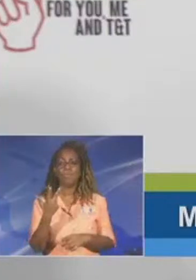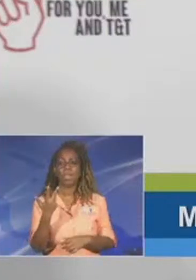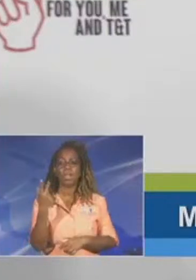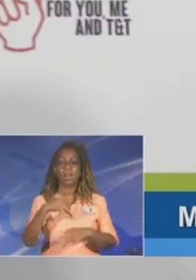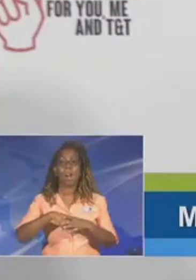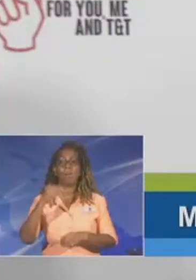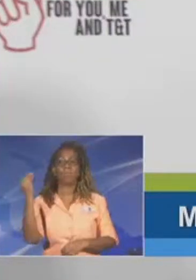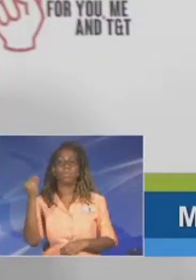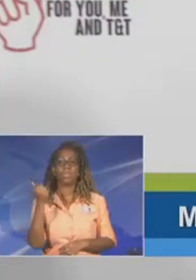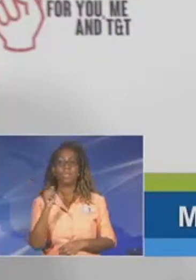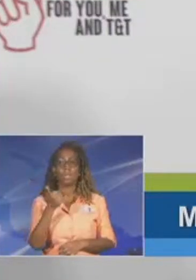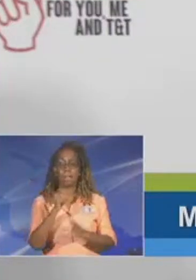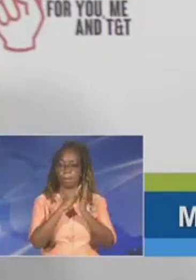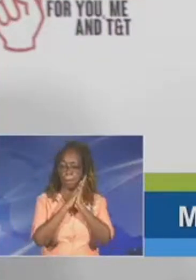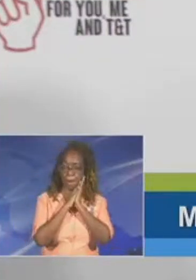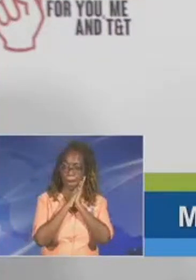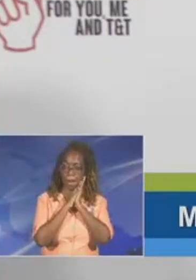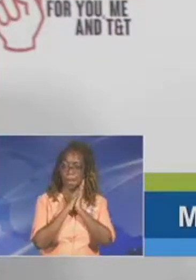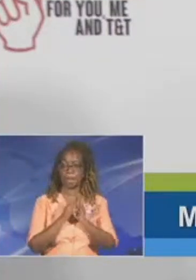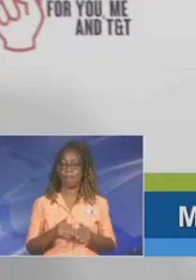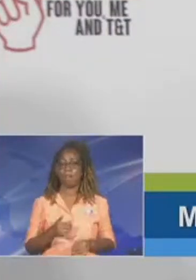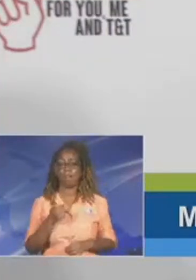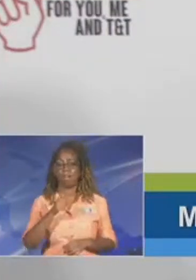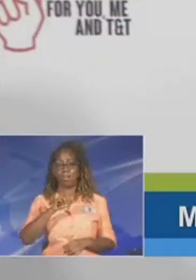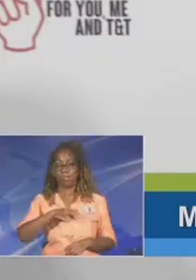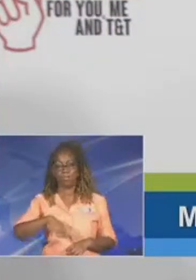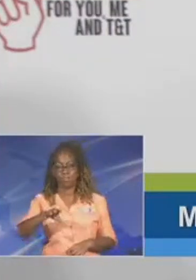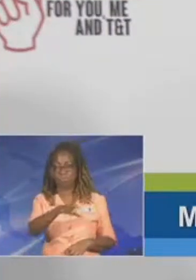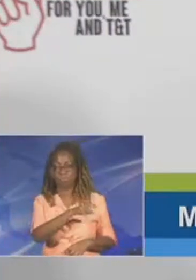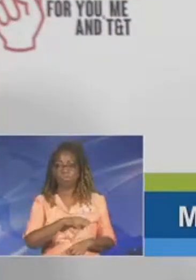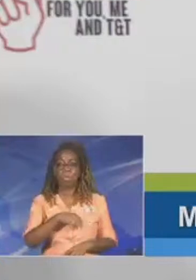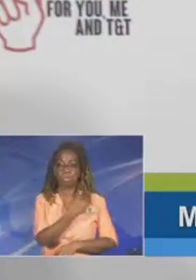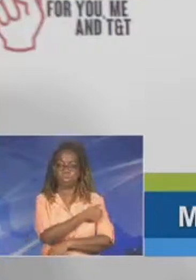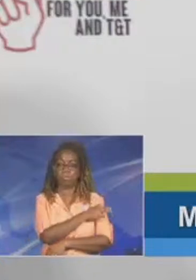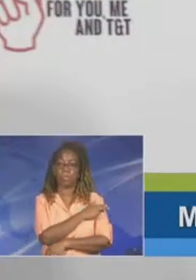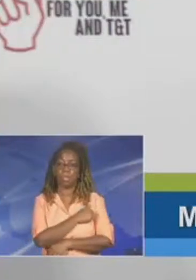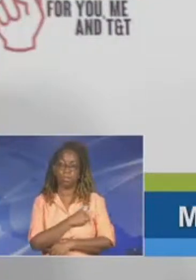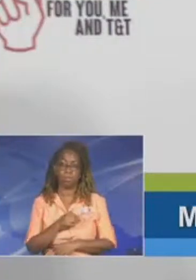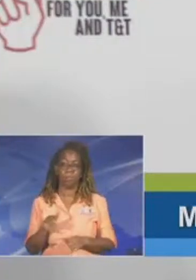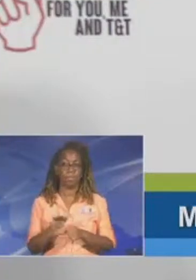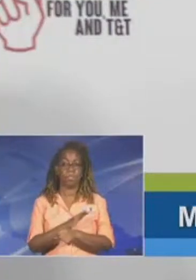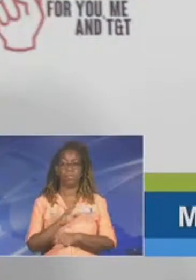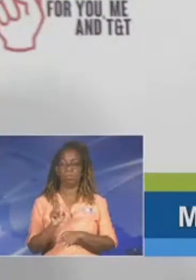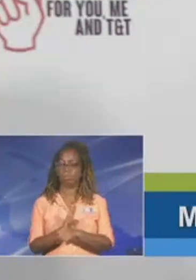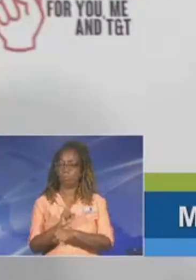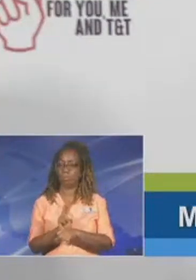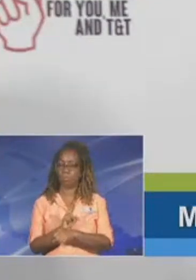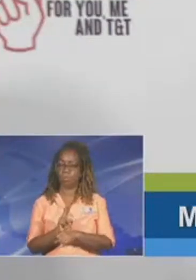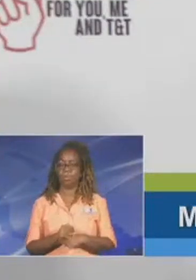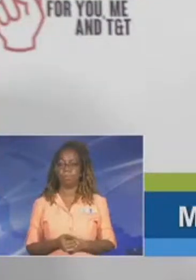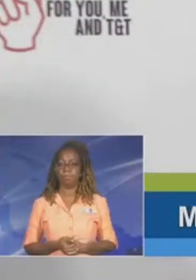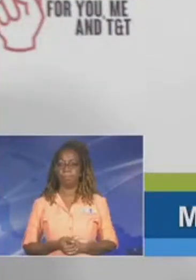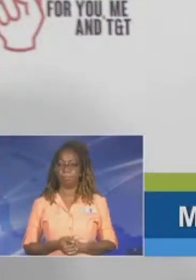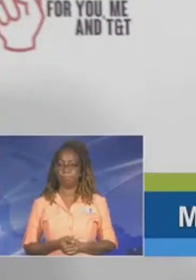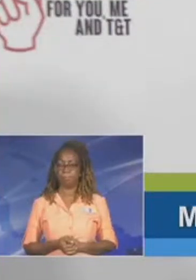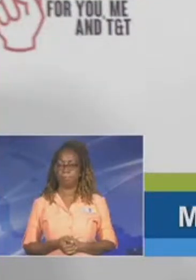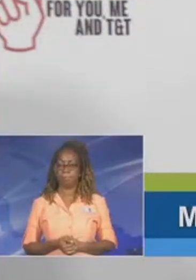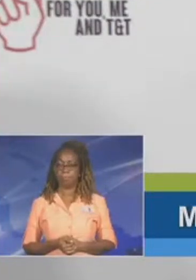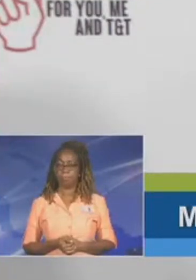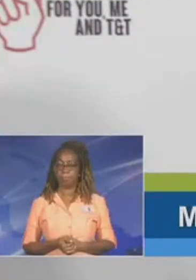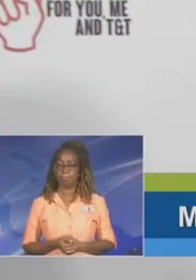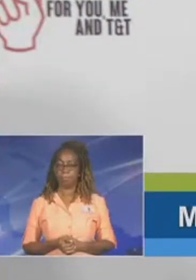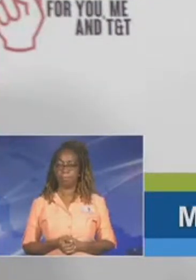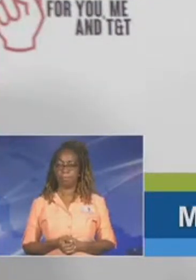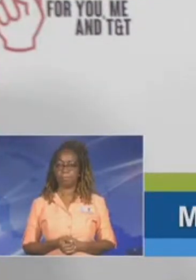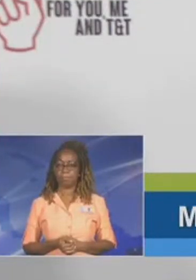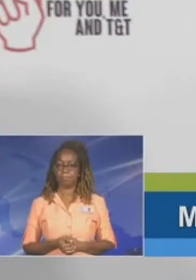10 beds at each hospital in context are fully occupied. Broken down by